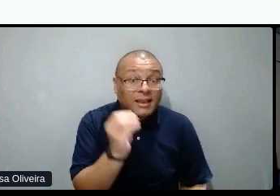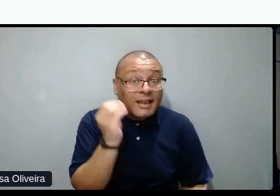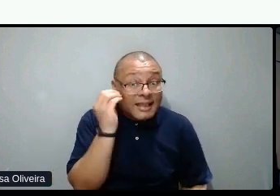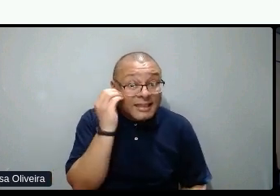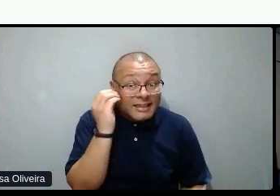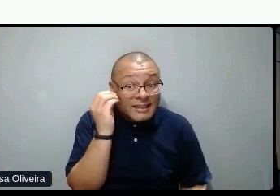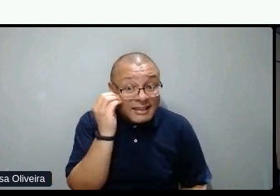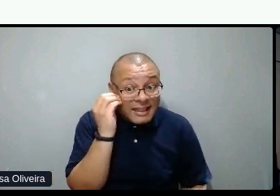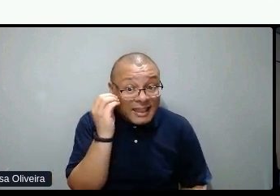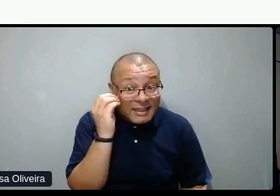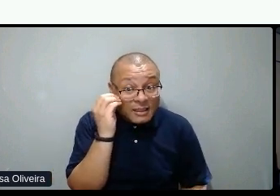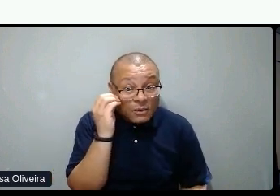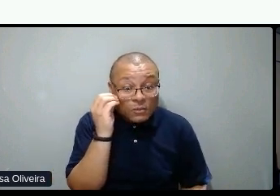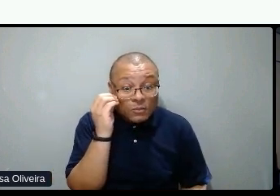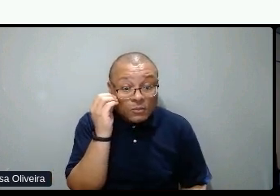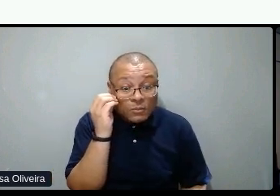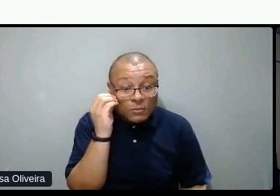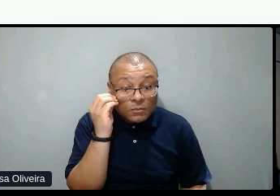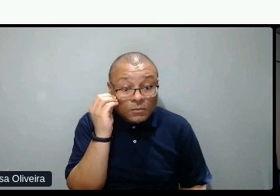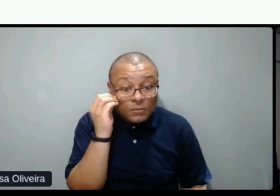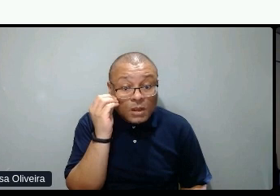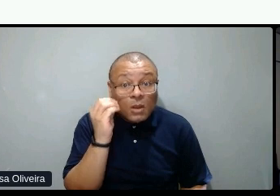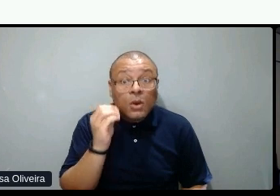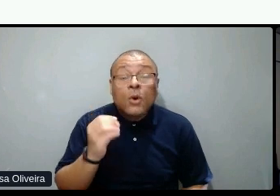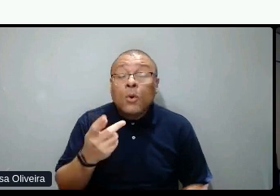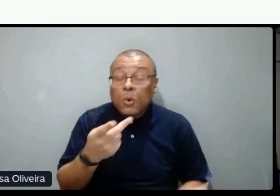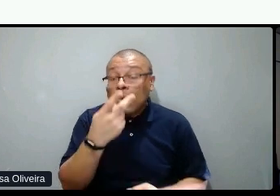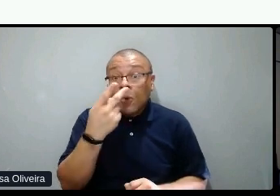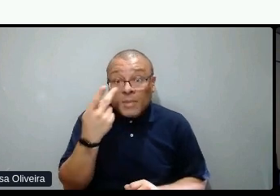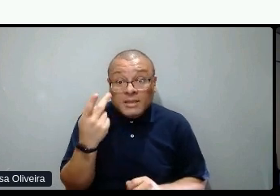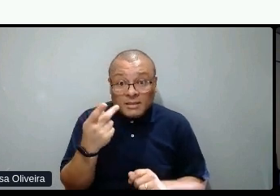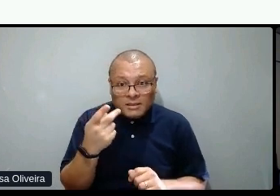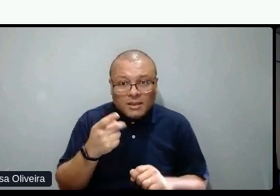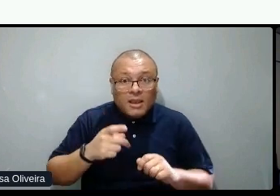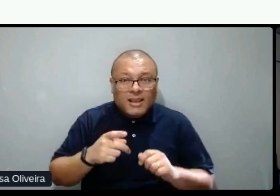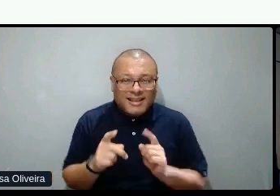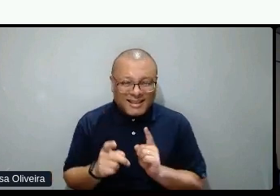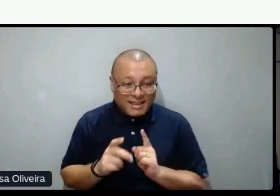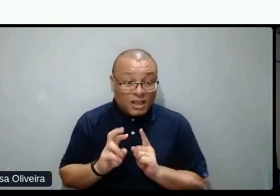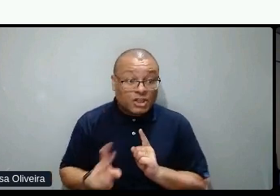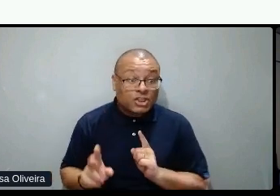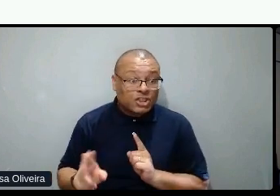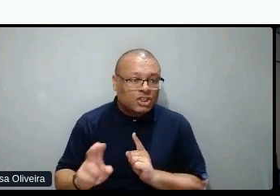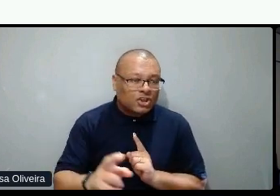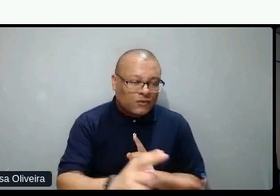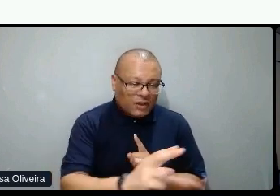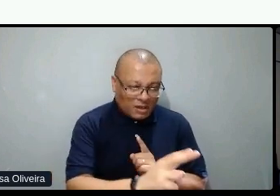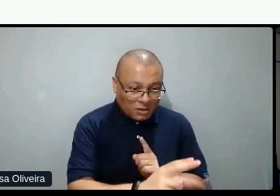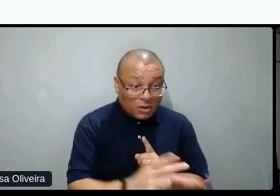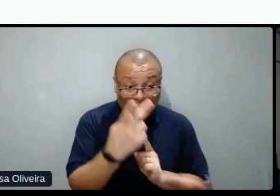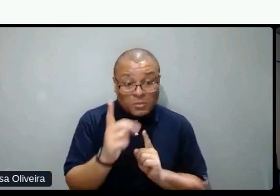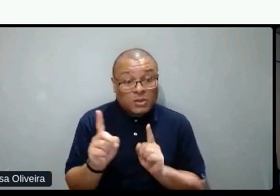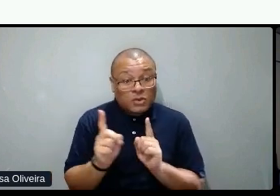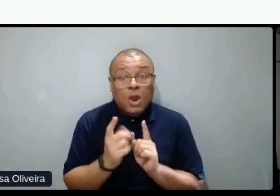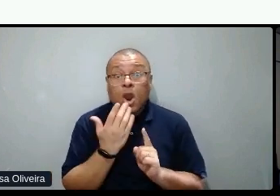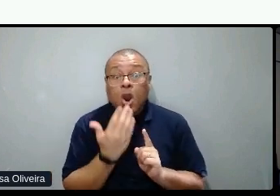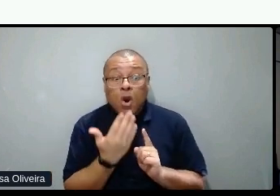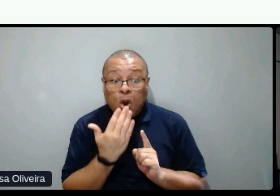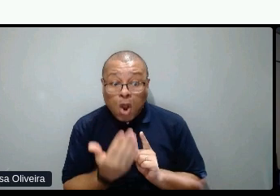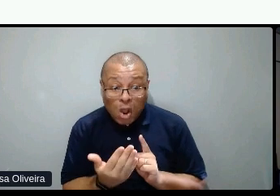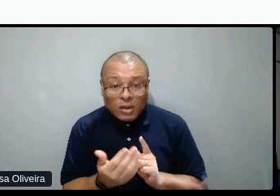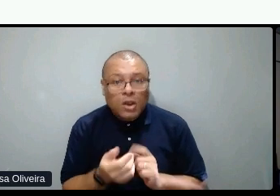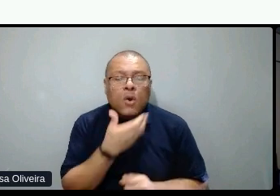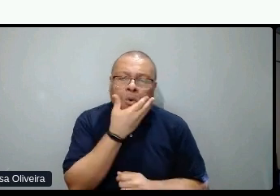two of the kind of people who are different from the rest. So for instance, two people of color or two